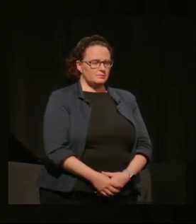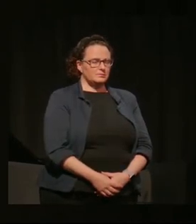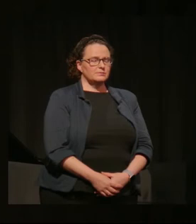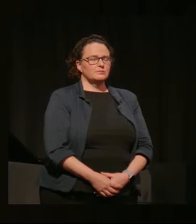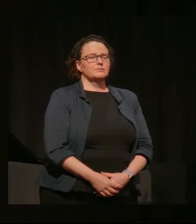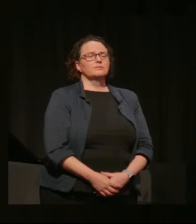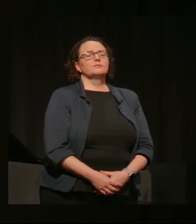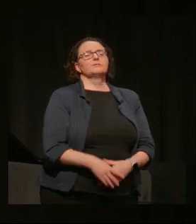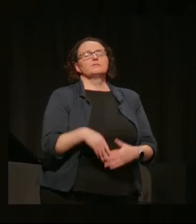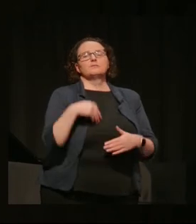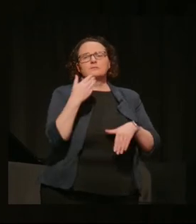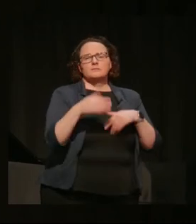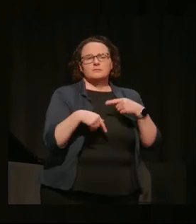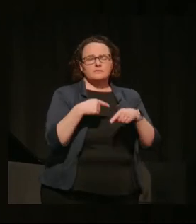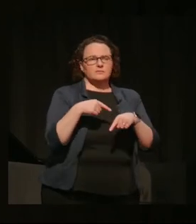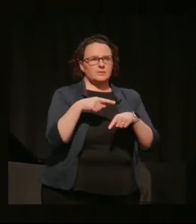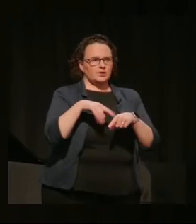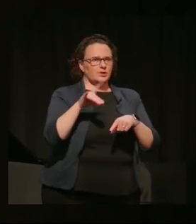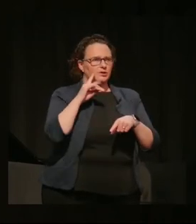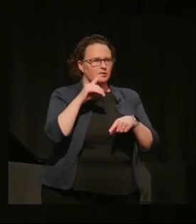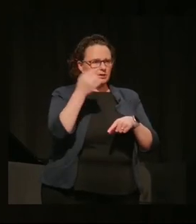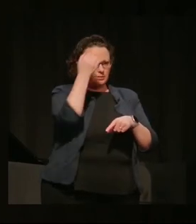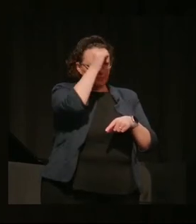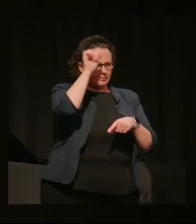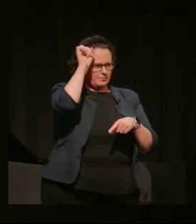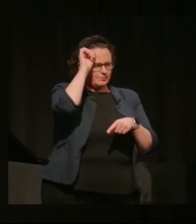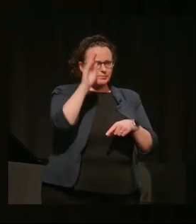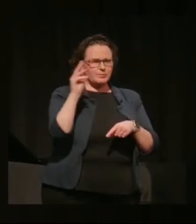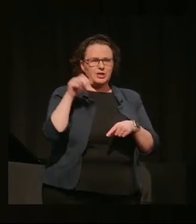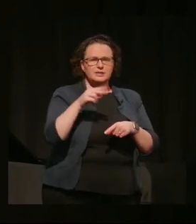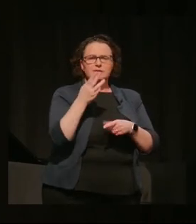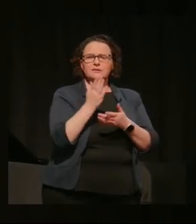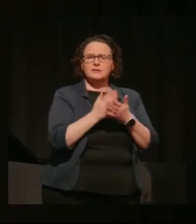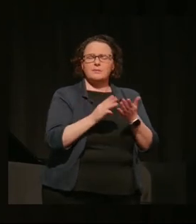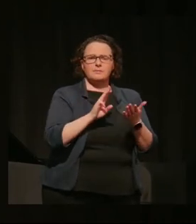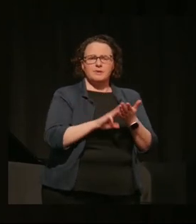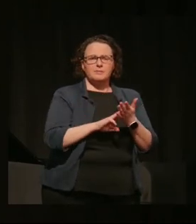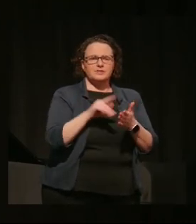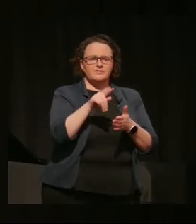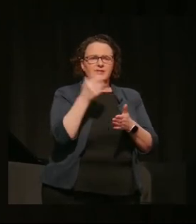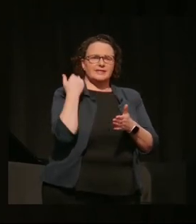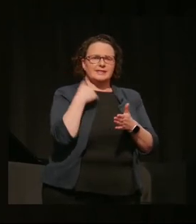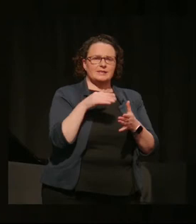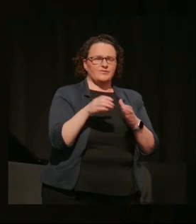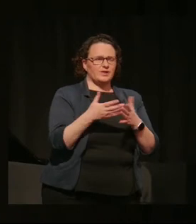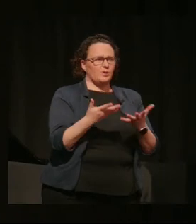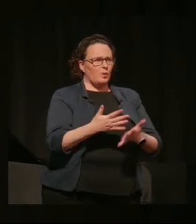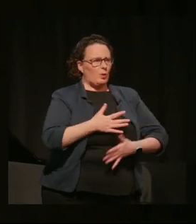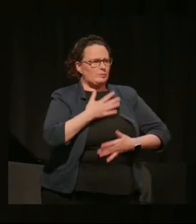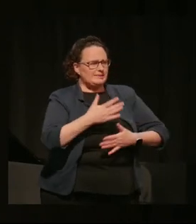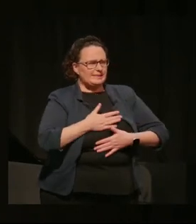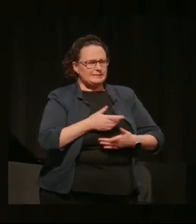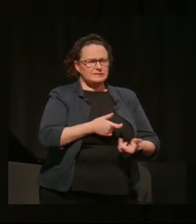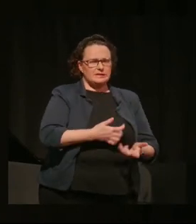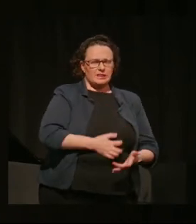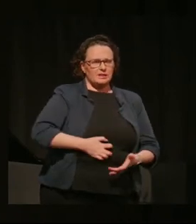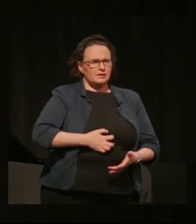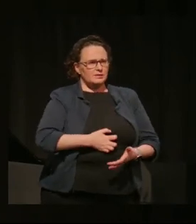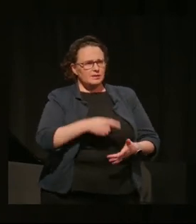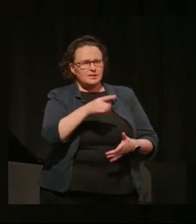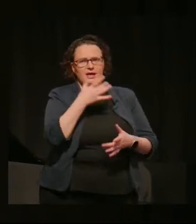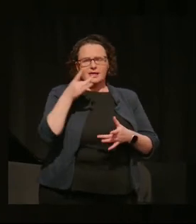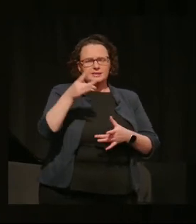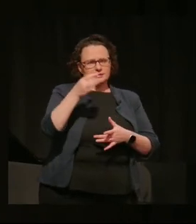Word reached Berlin that some members of the killing squads found their work distressing. They asked head office to find